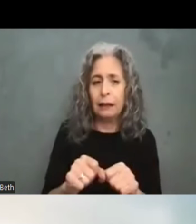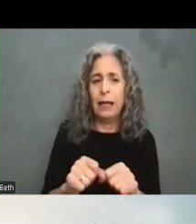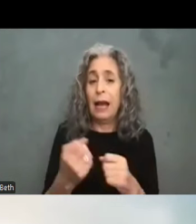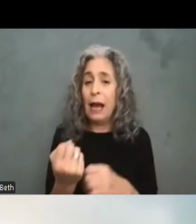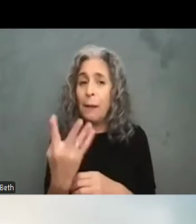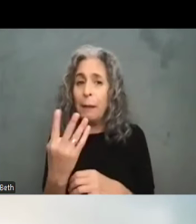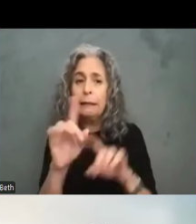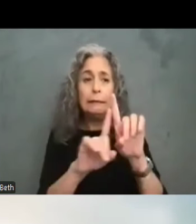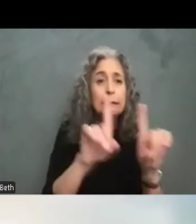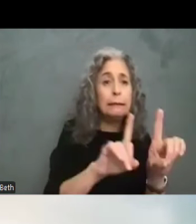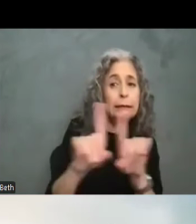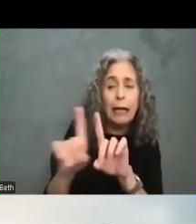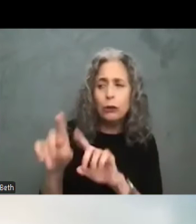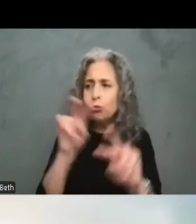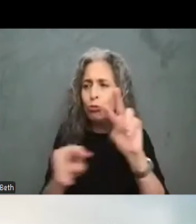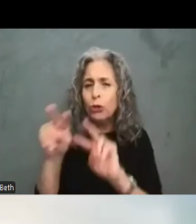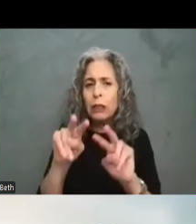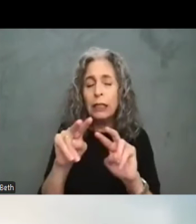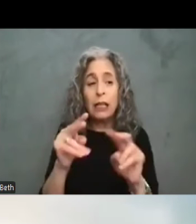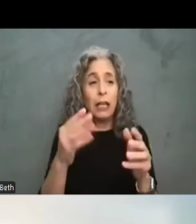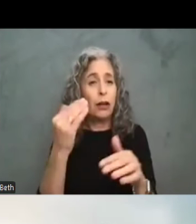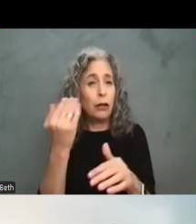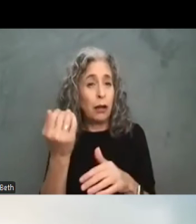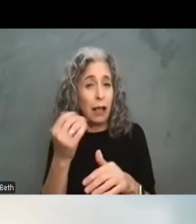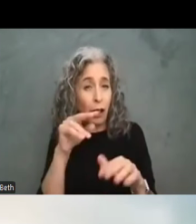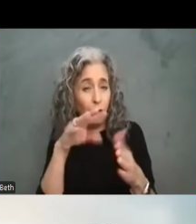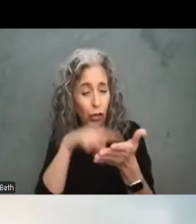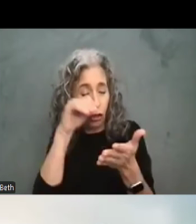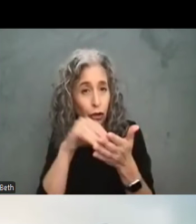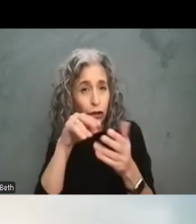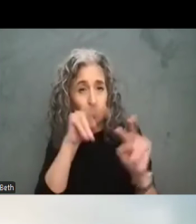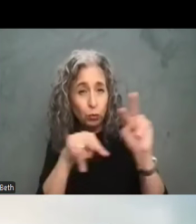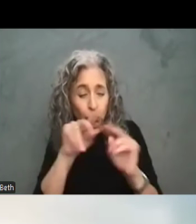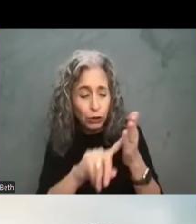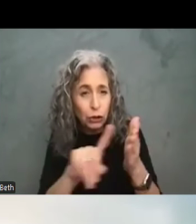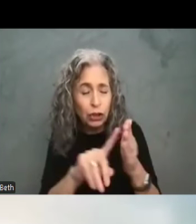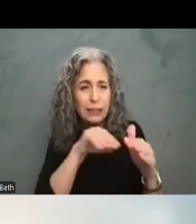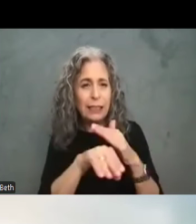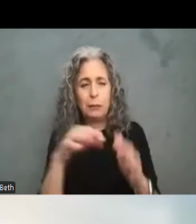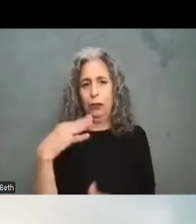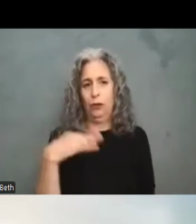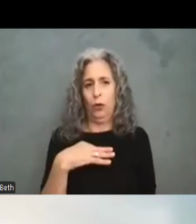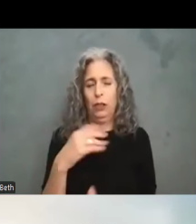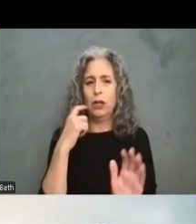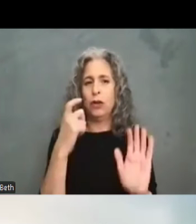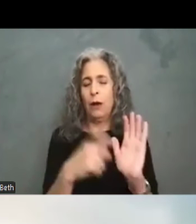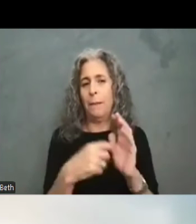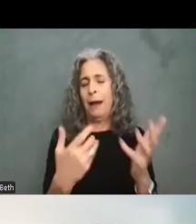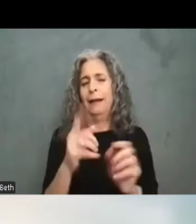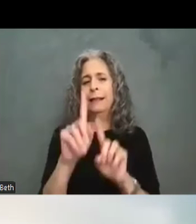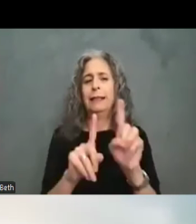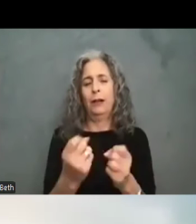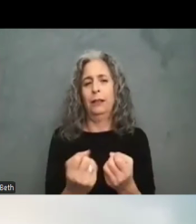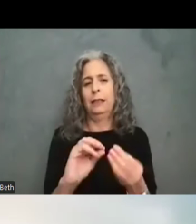of stars, and accessibility score that you can also filter by the number of stars. And then Sanjay wants to have the